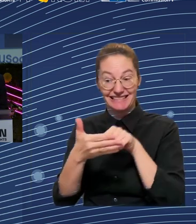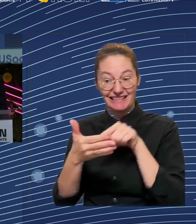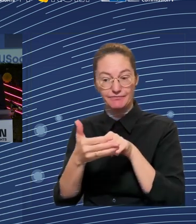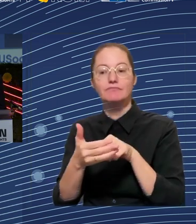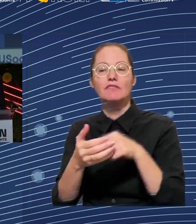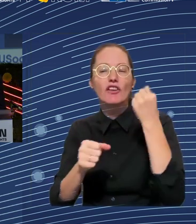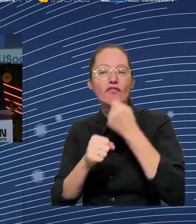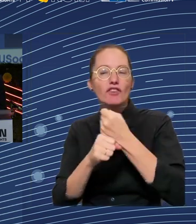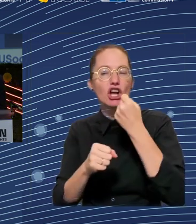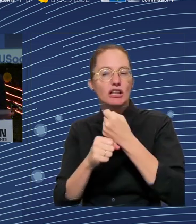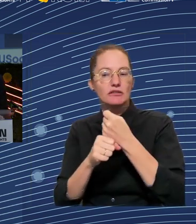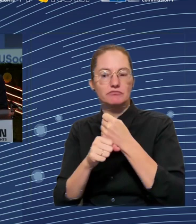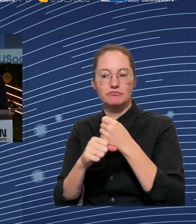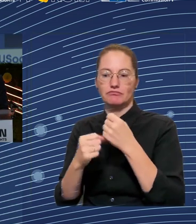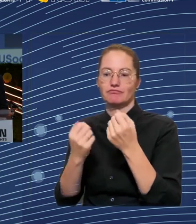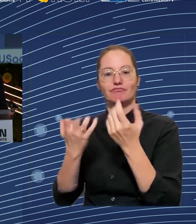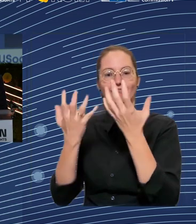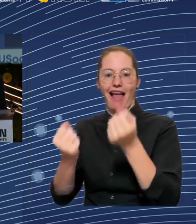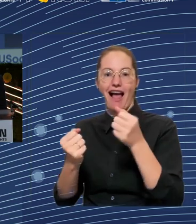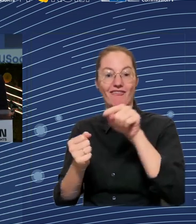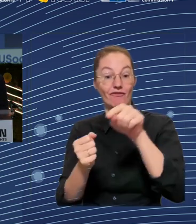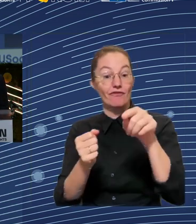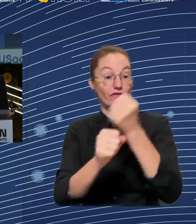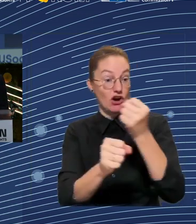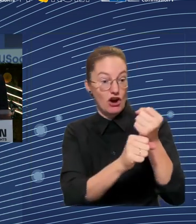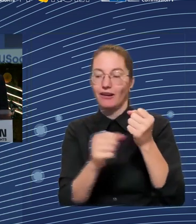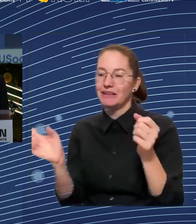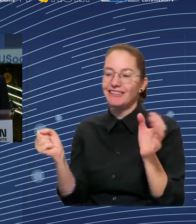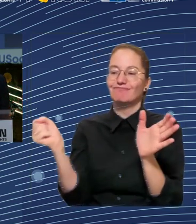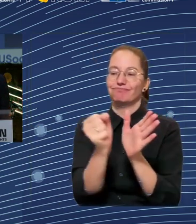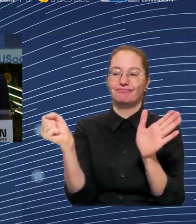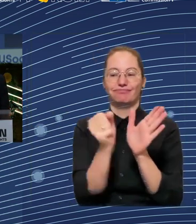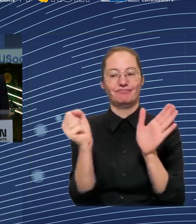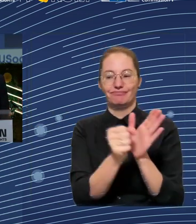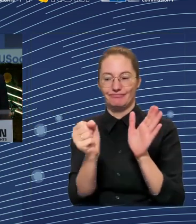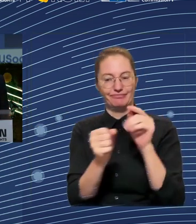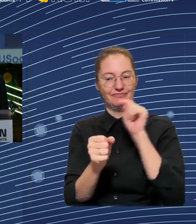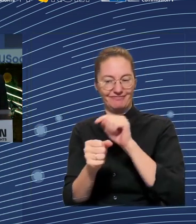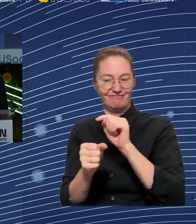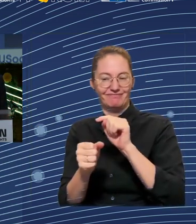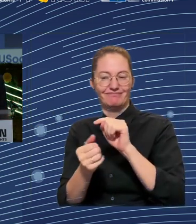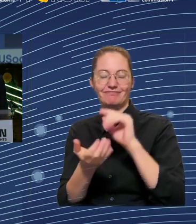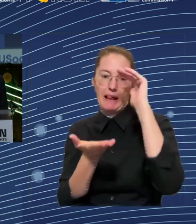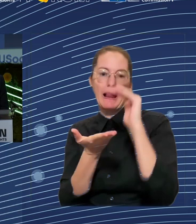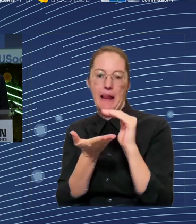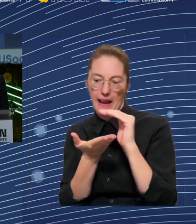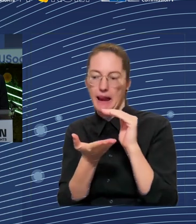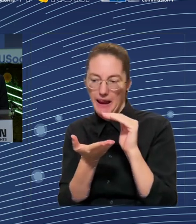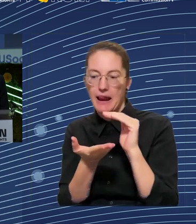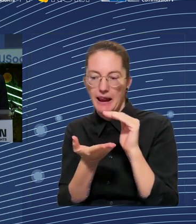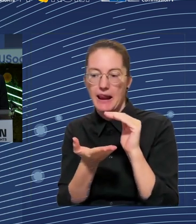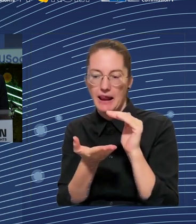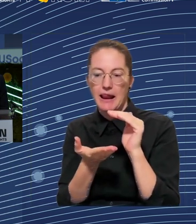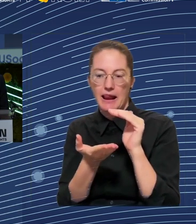going to focus on something different. I'm going to focus on the limitations to labor supply that we face today for